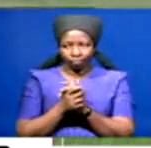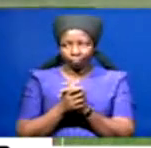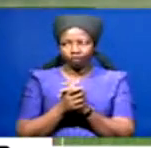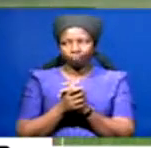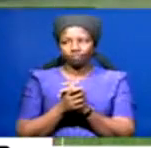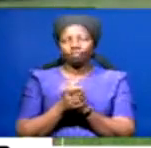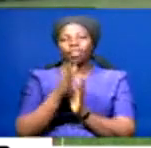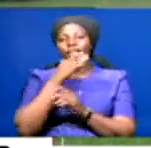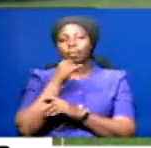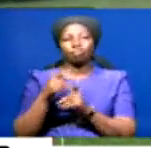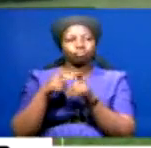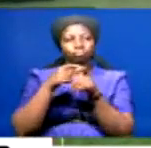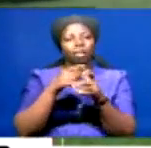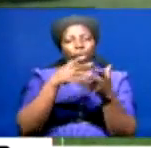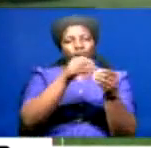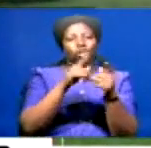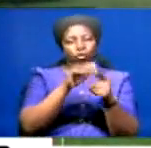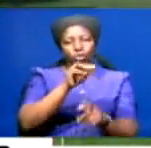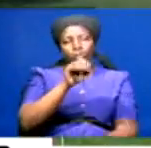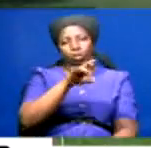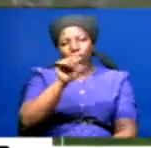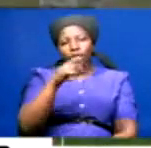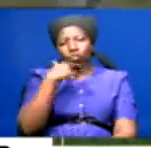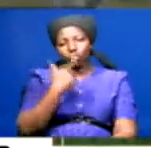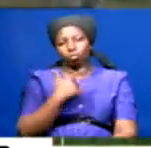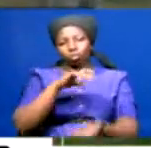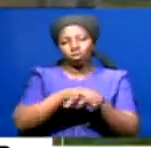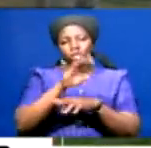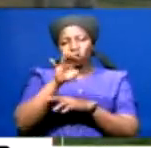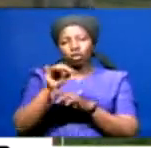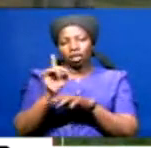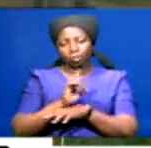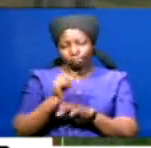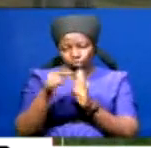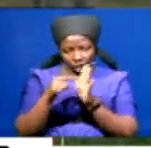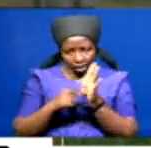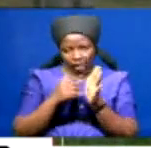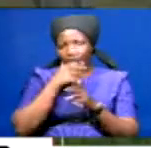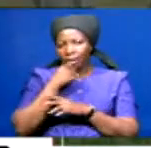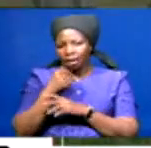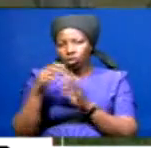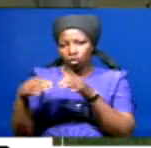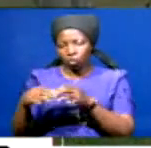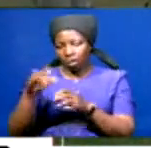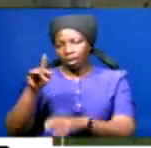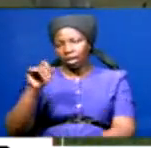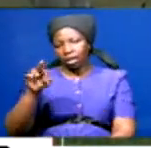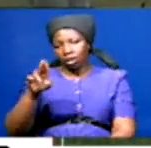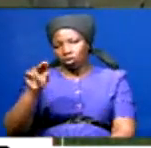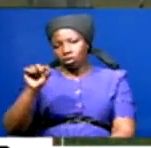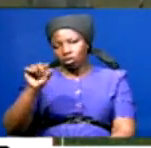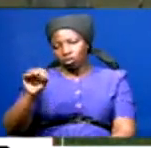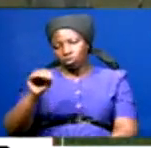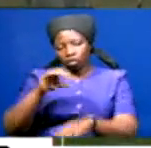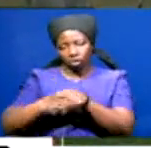overall award went to Handicap 28 player Maurice Matumo, who carded 40 points. In the men's longest drive category, Karogo Masharia lifted the top prize,